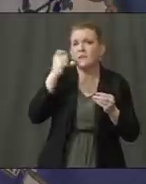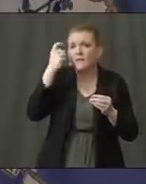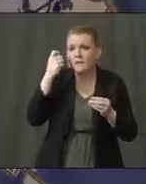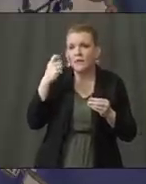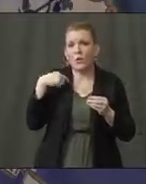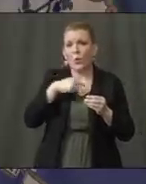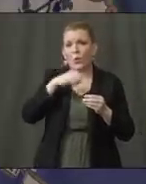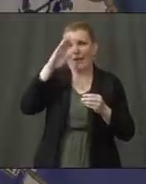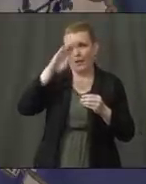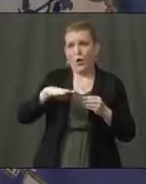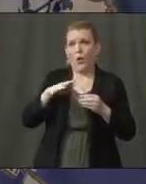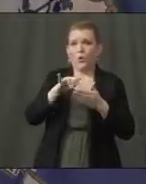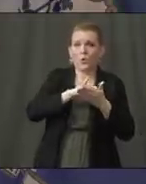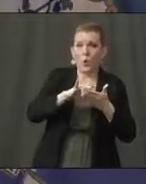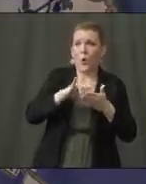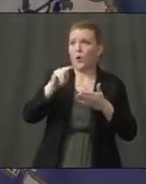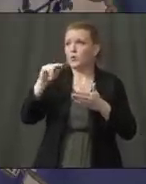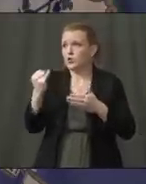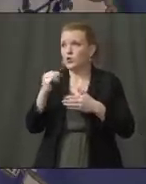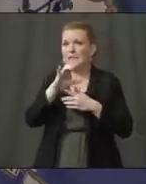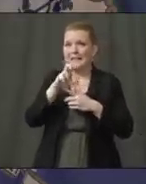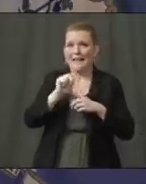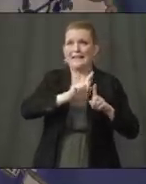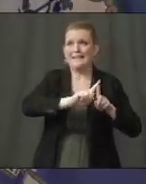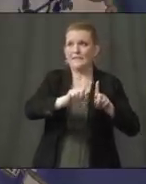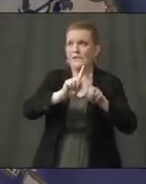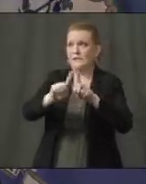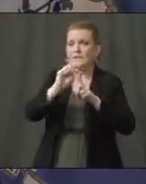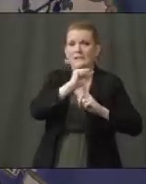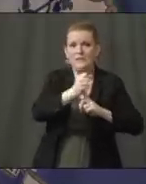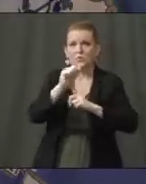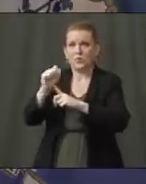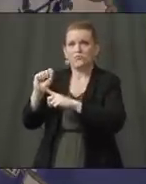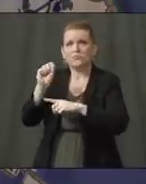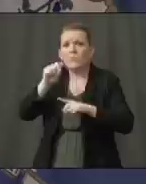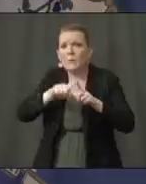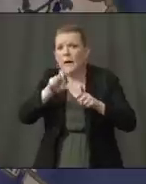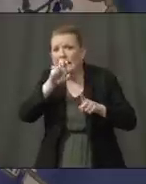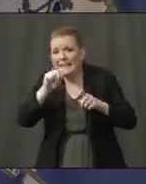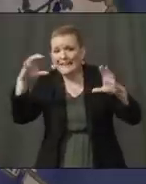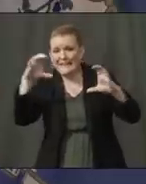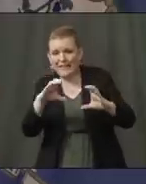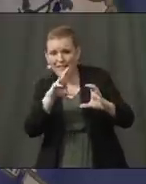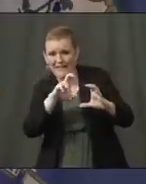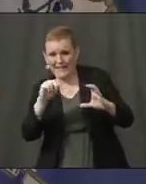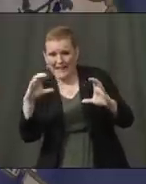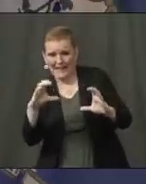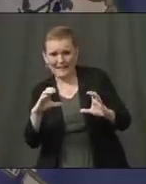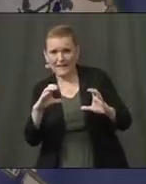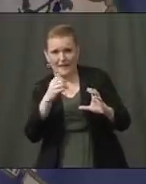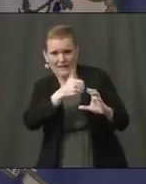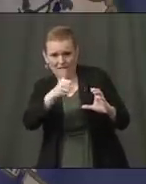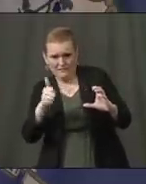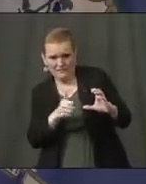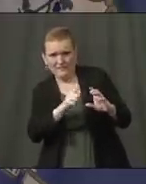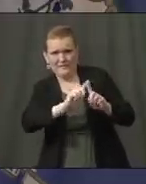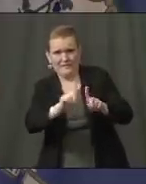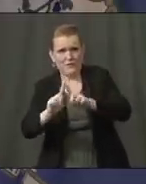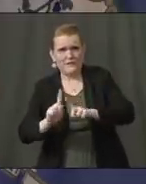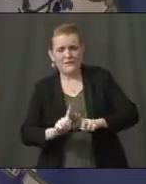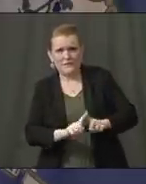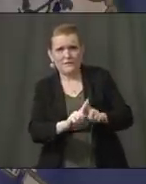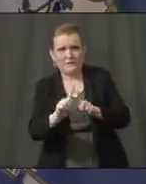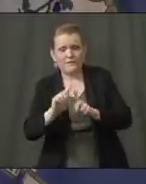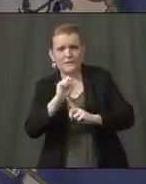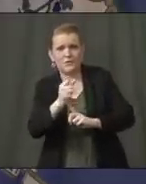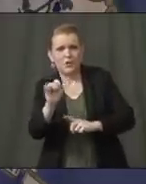Connecticut. And I'm going to rely upon the experts because, frankly, I'm a sociology major. But I do see that when I want